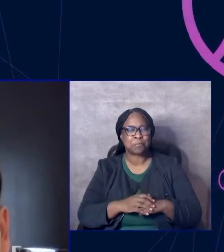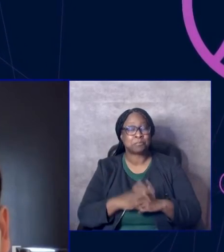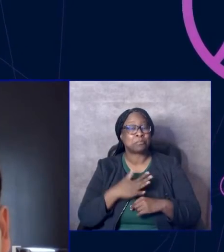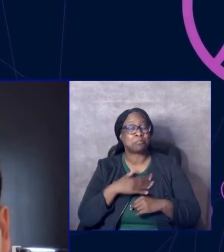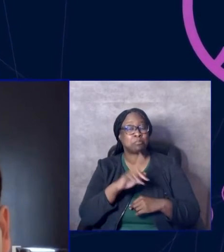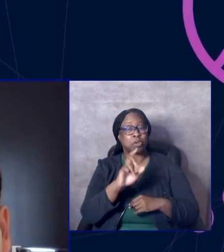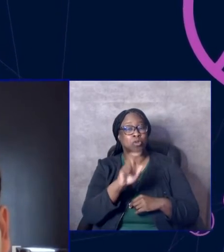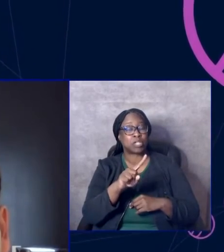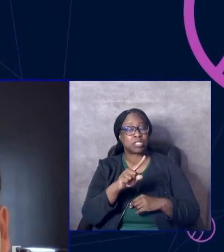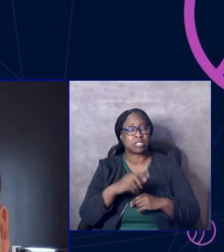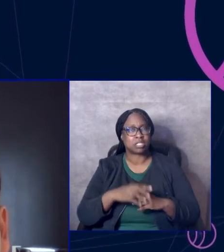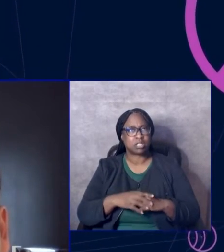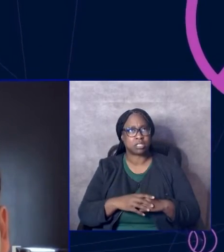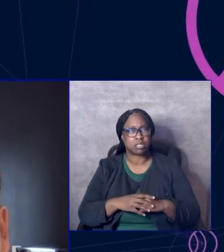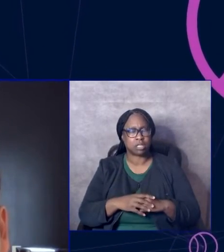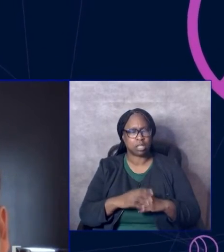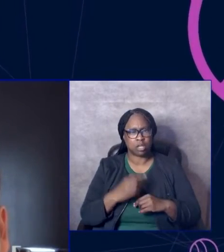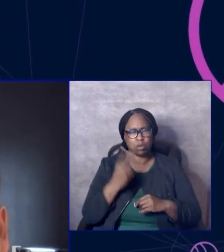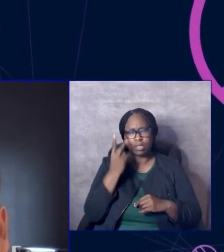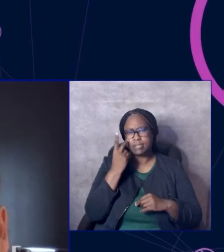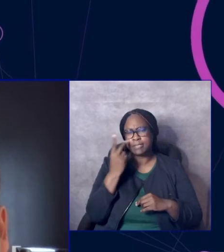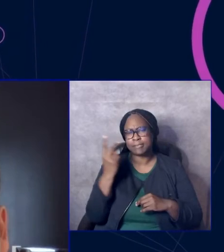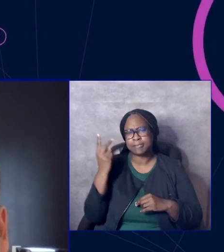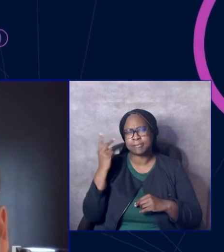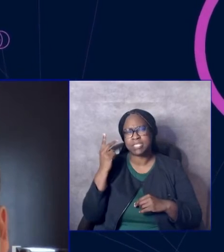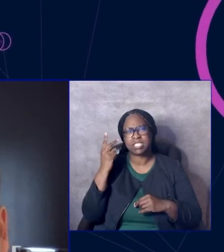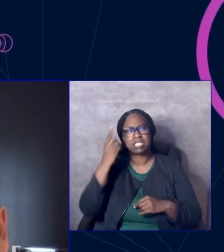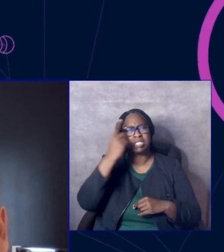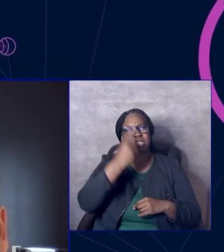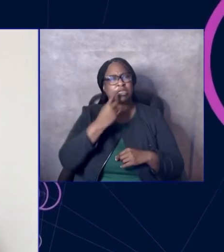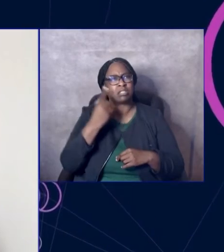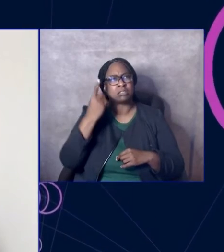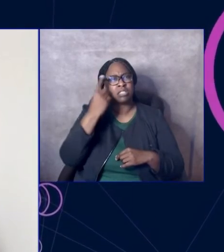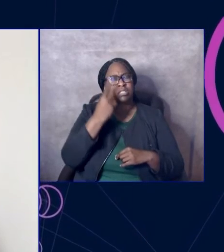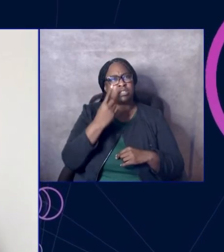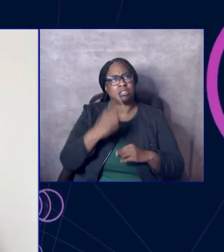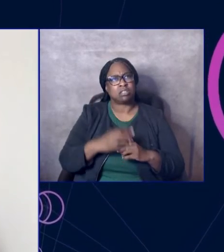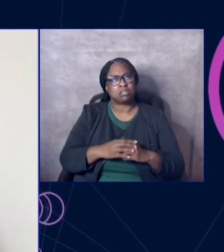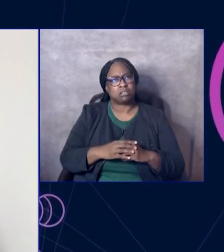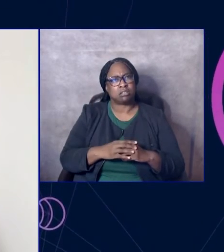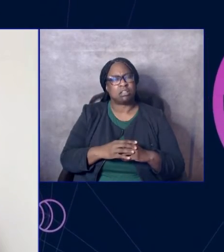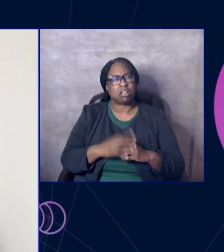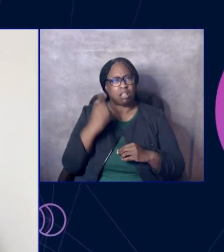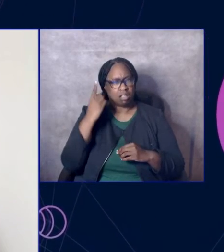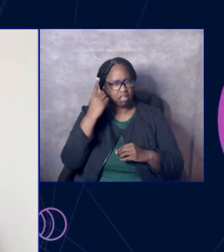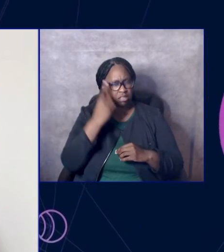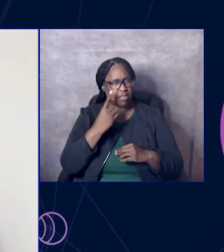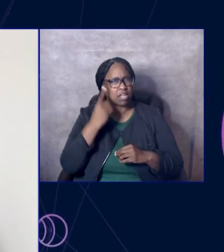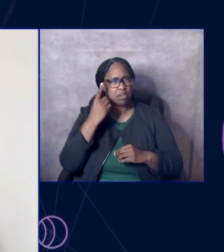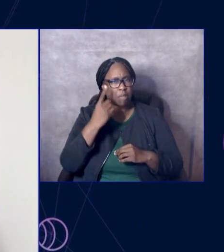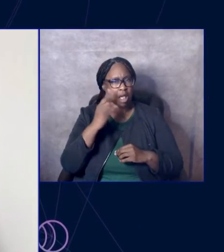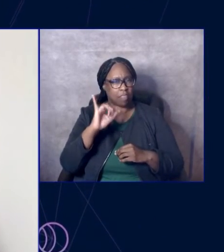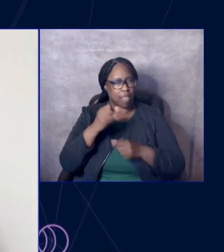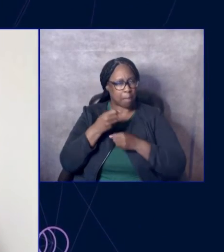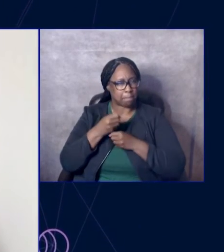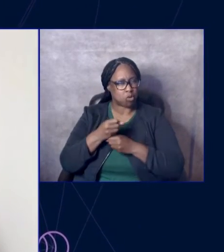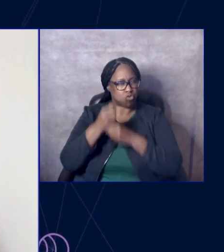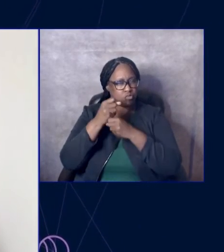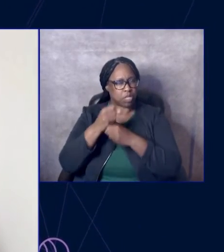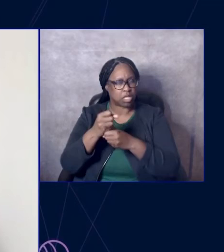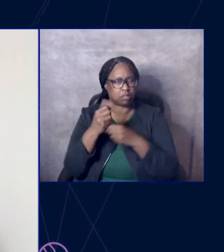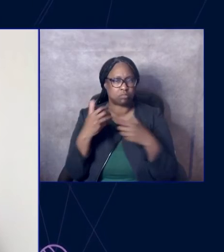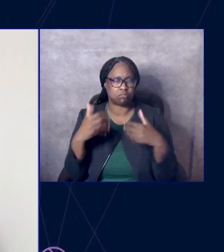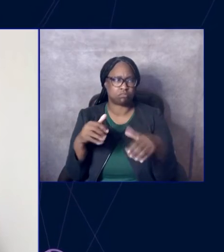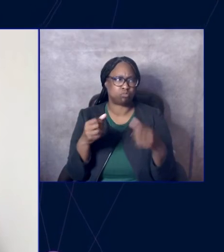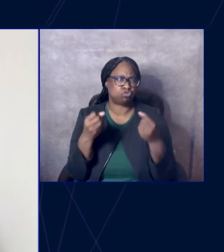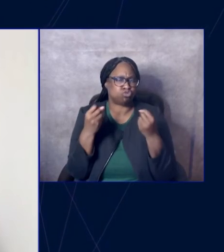think about that time, I think about the movement building was just so strong, like the images that we saw in the New